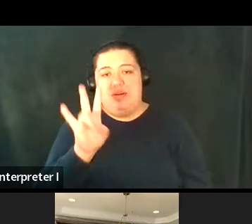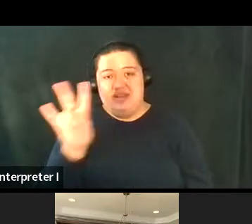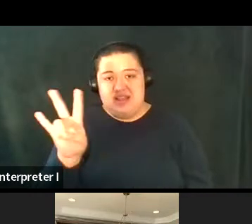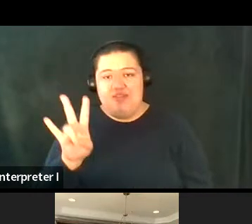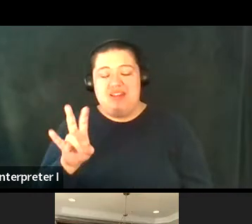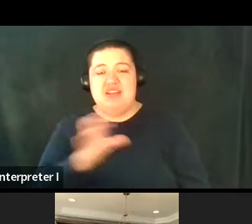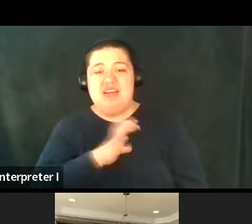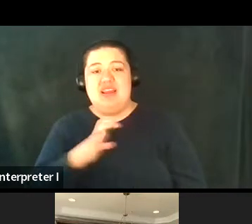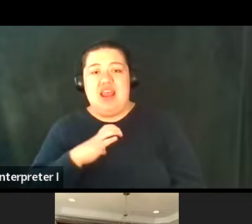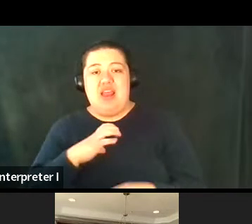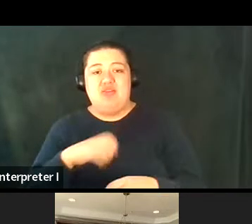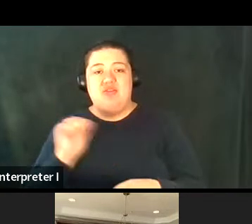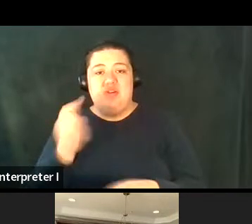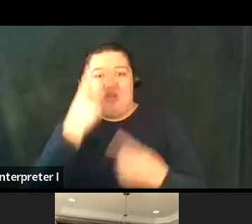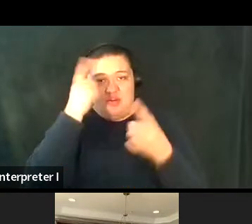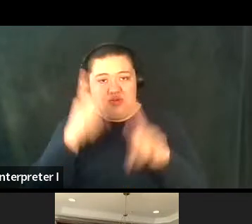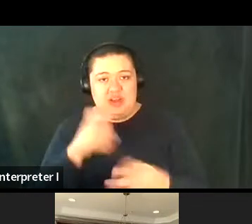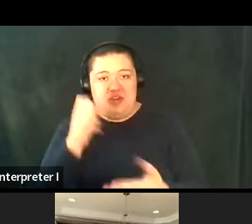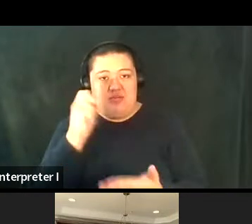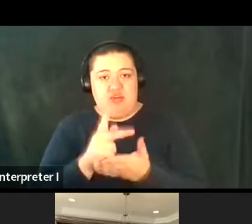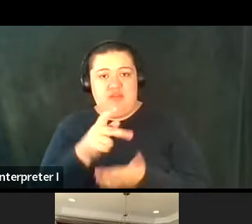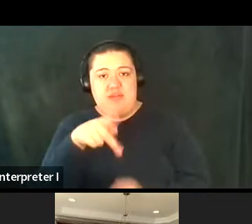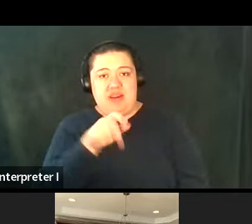unanimously voted to approve PR